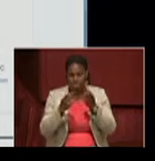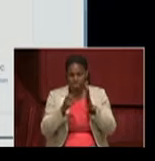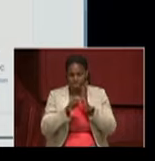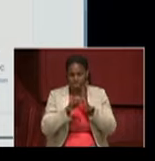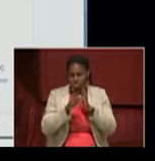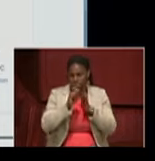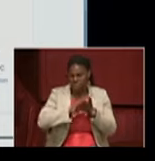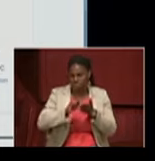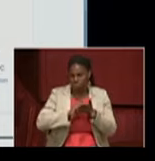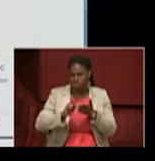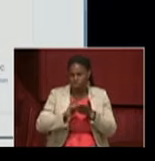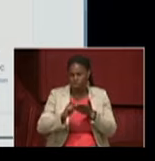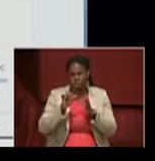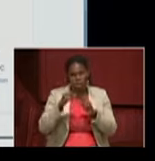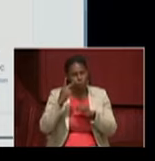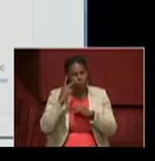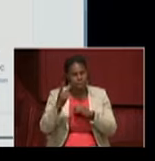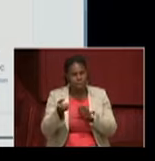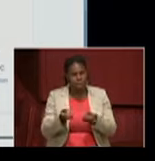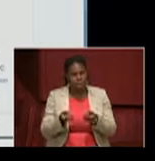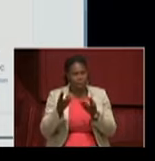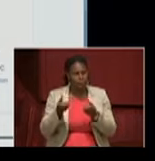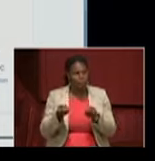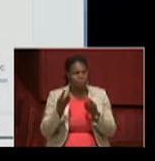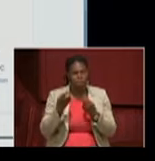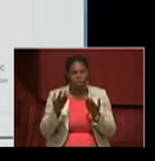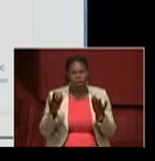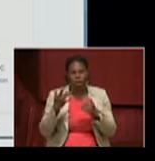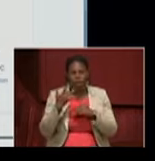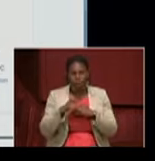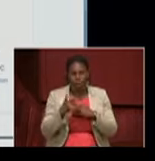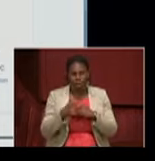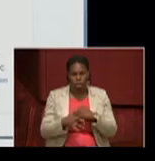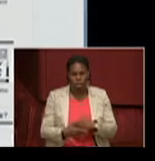can see how many there are available here, and